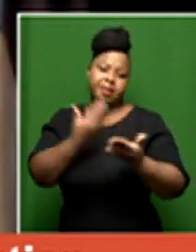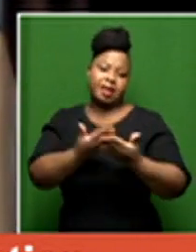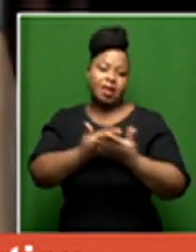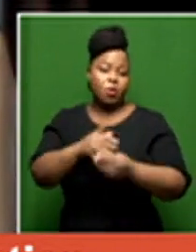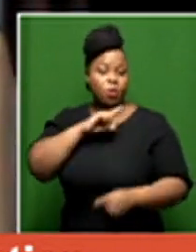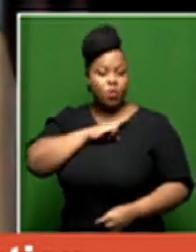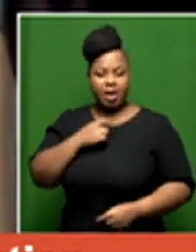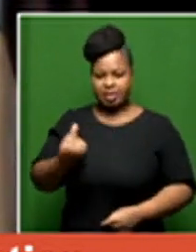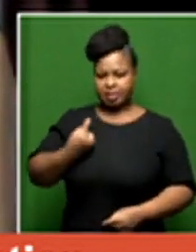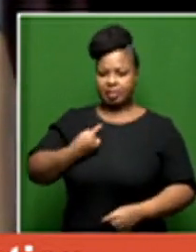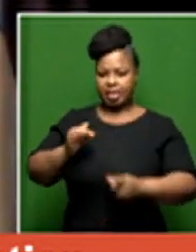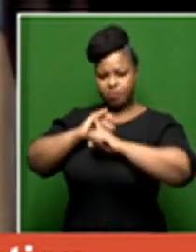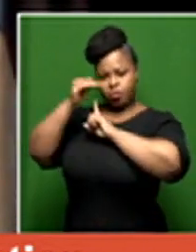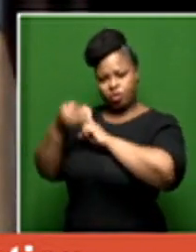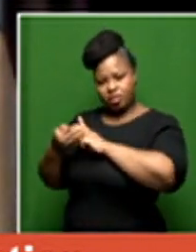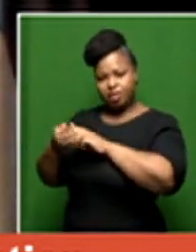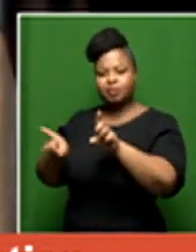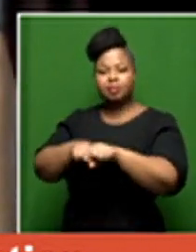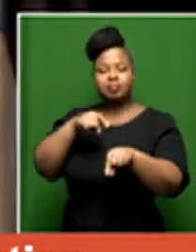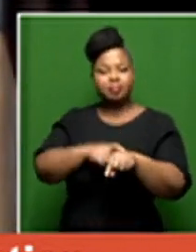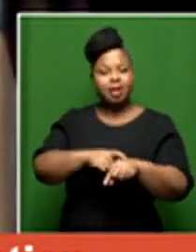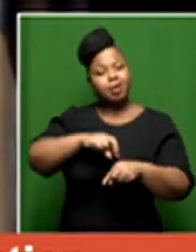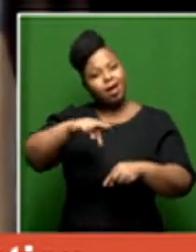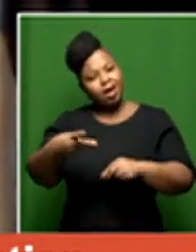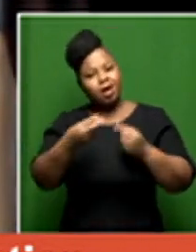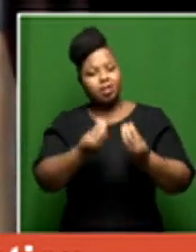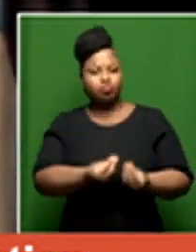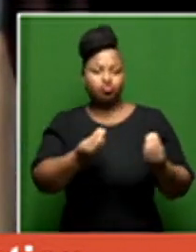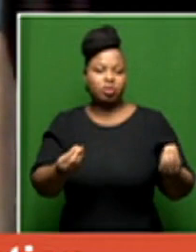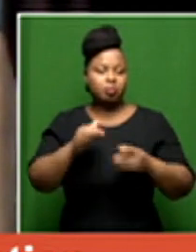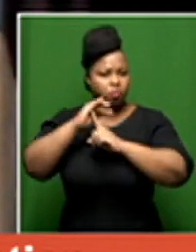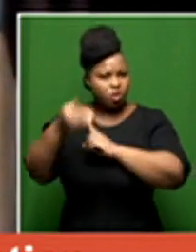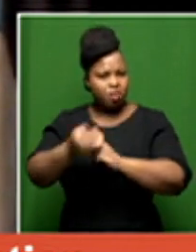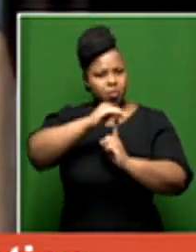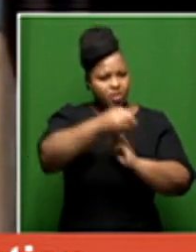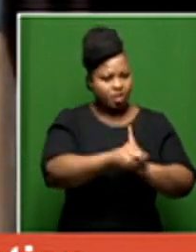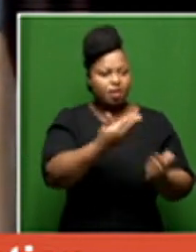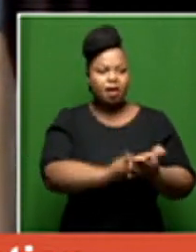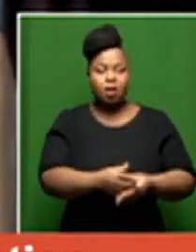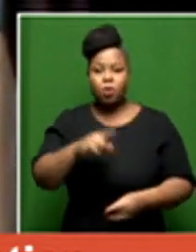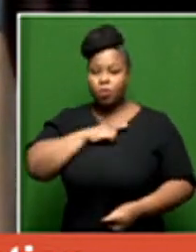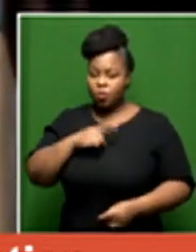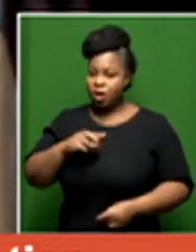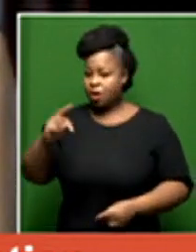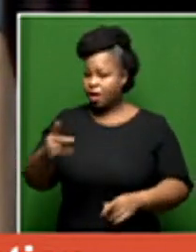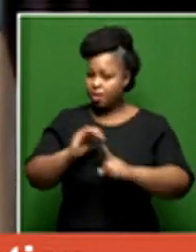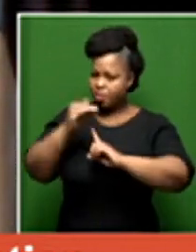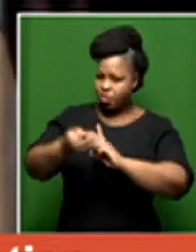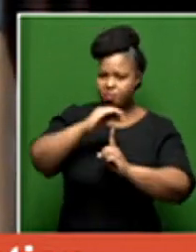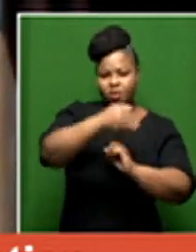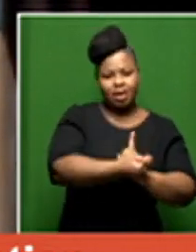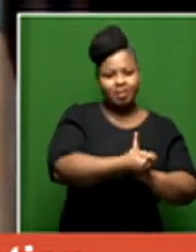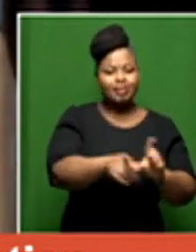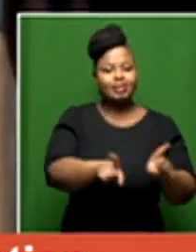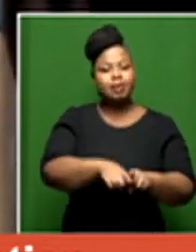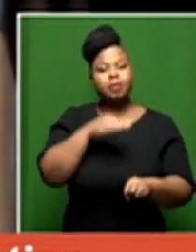can protect themselves and they can also protect others around them. It's what now when they're protecting others around them is